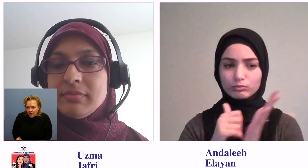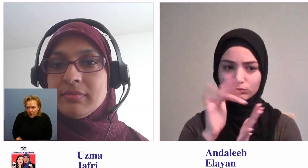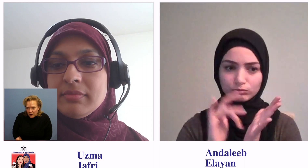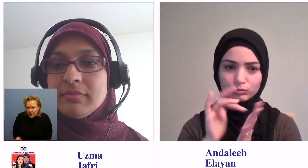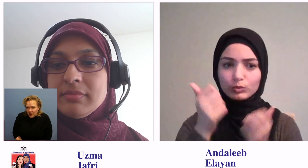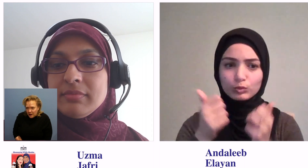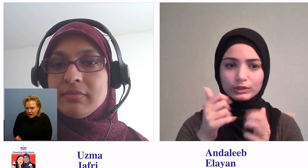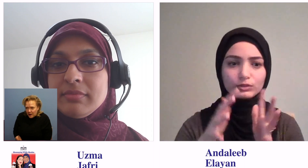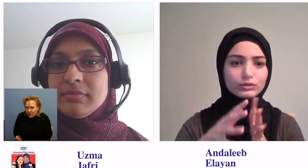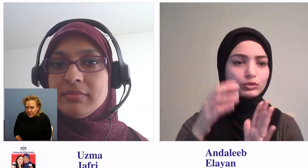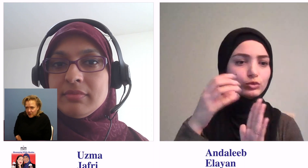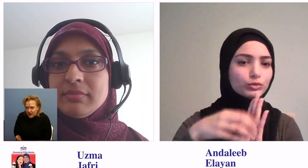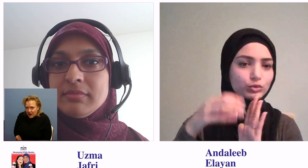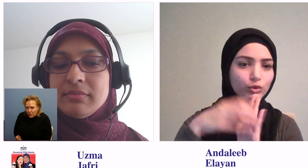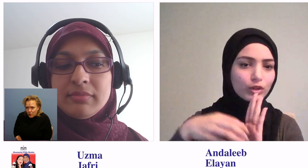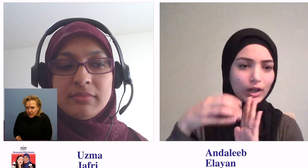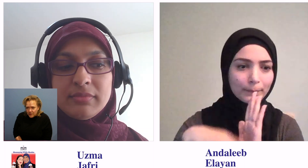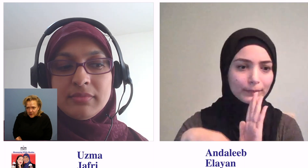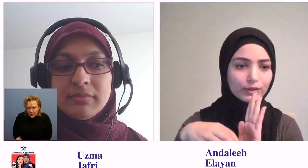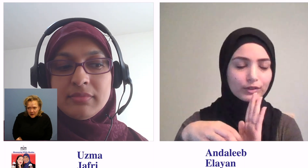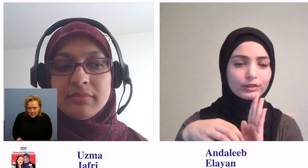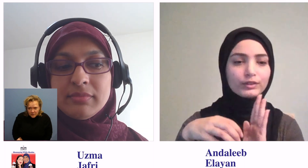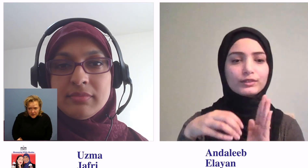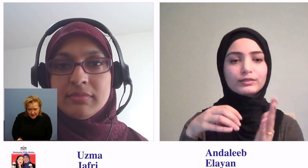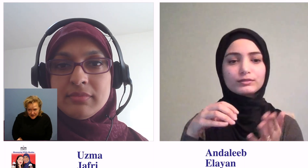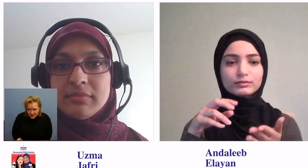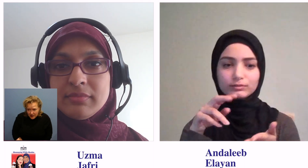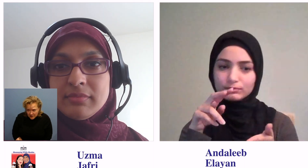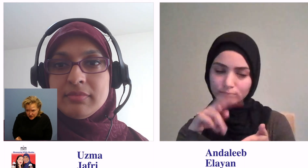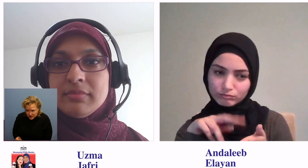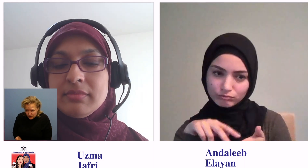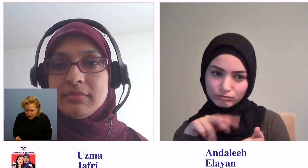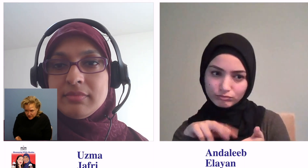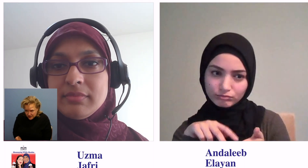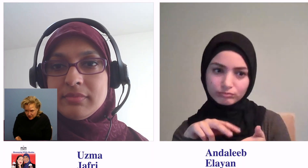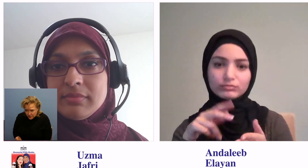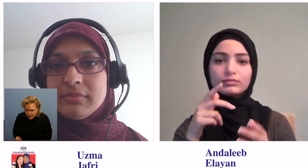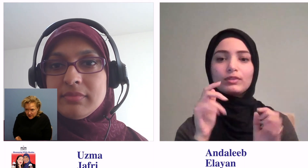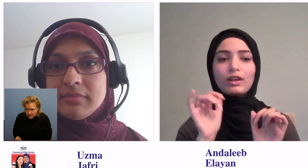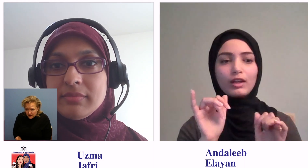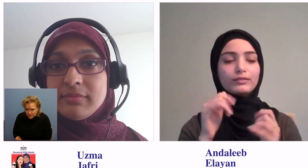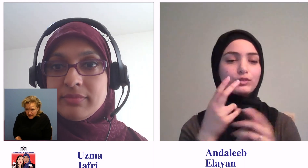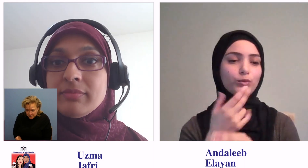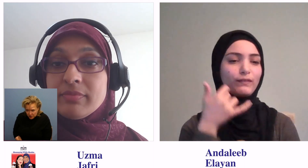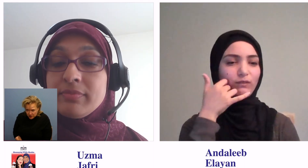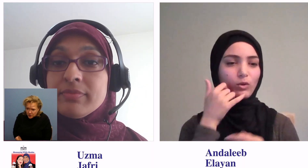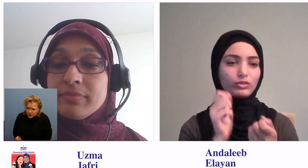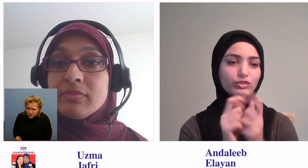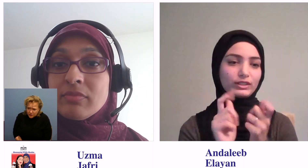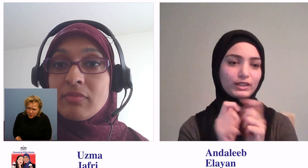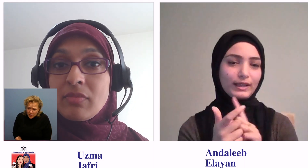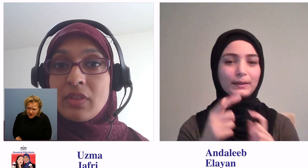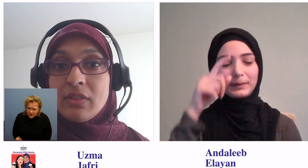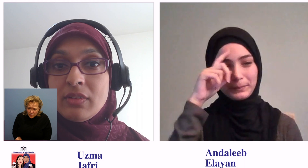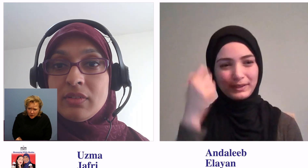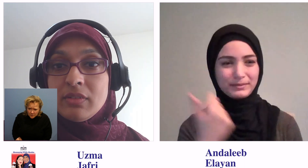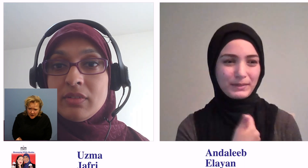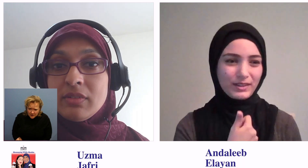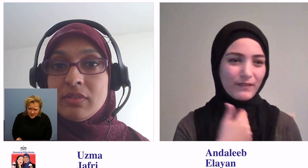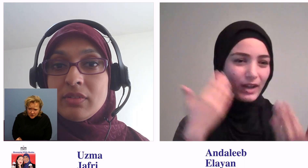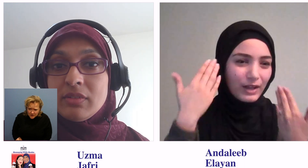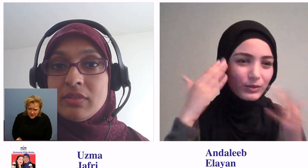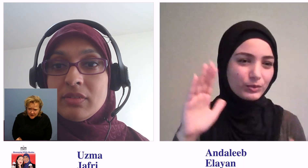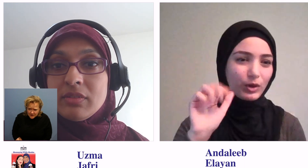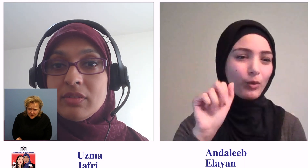Tarawih, um, now with, um, again, technology, when there's Arabic being spoken, you can turn a phone on and it will